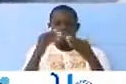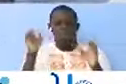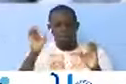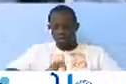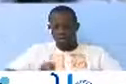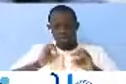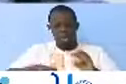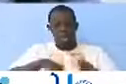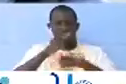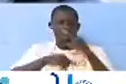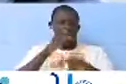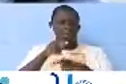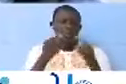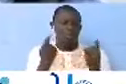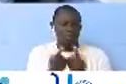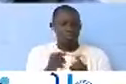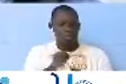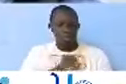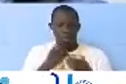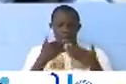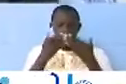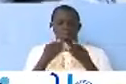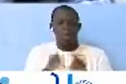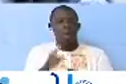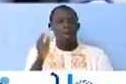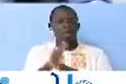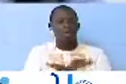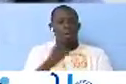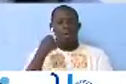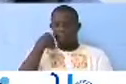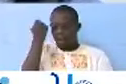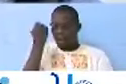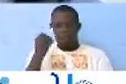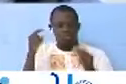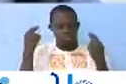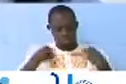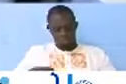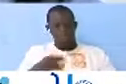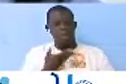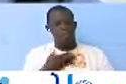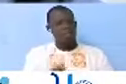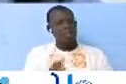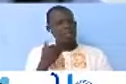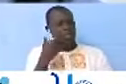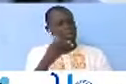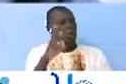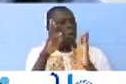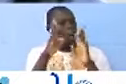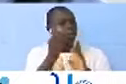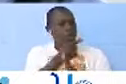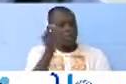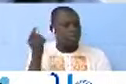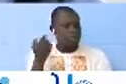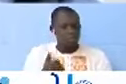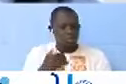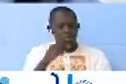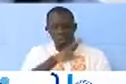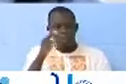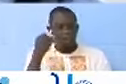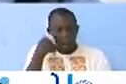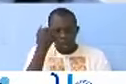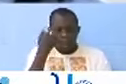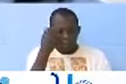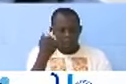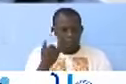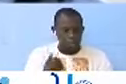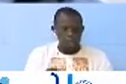it ko e fem fem dum he said they were dressed in black gayam black black on deba I said to him hope this are not the black black asken ay kelti